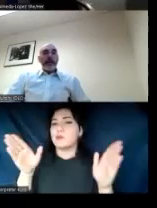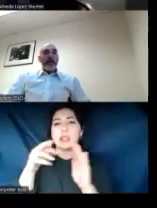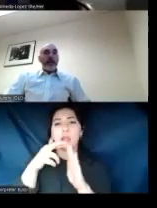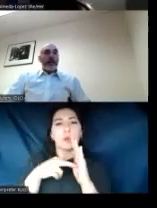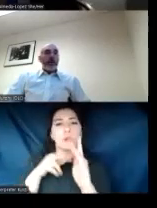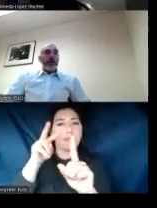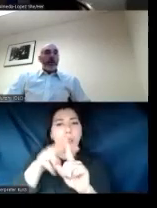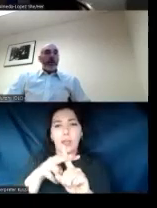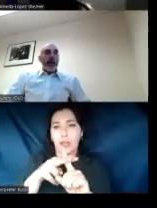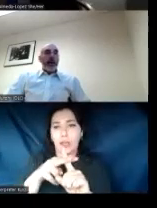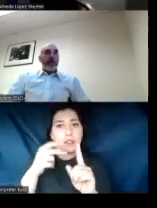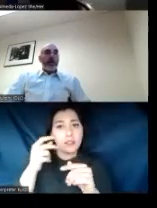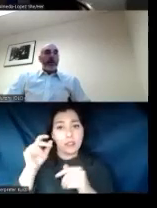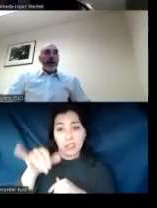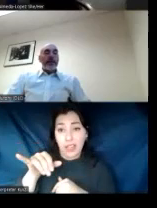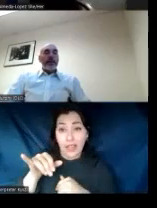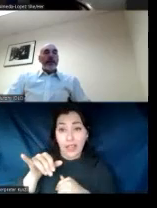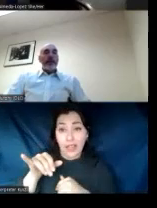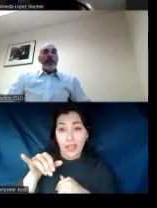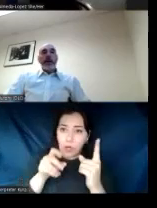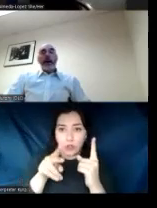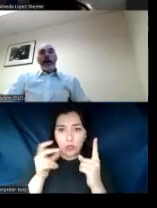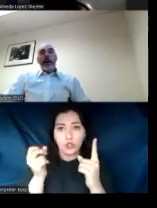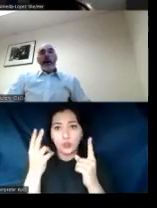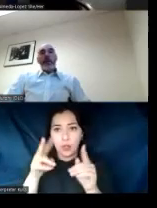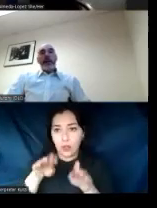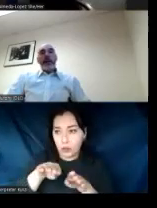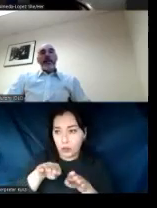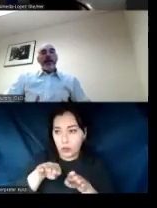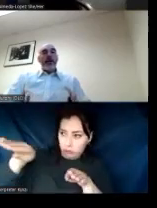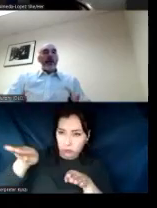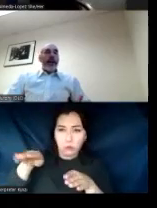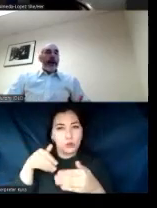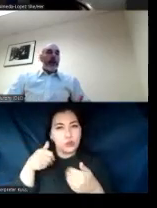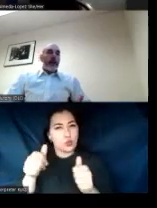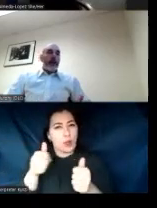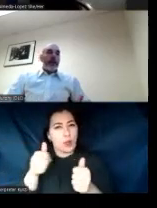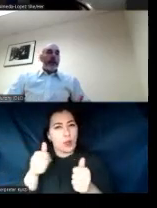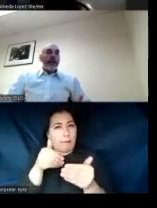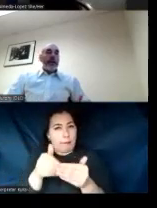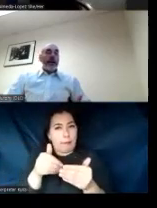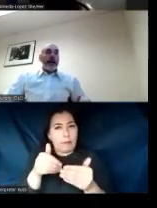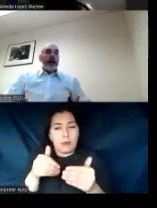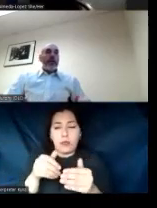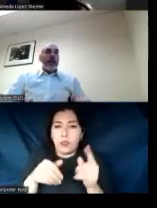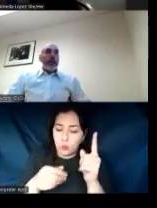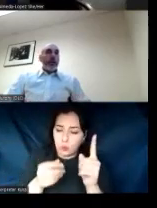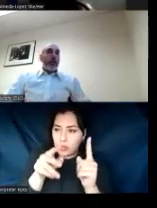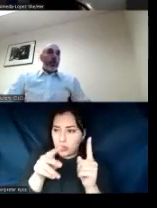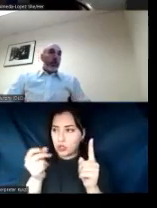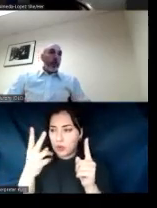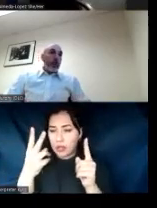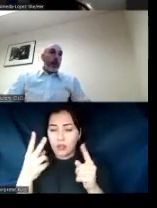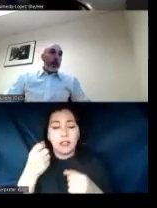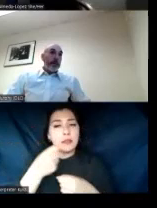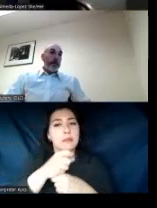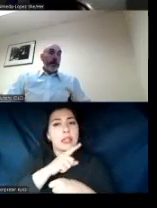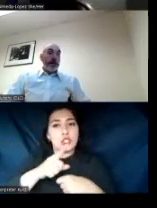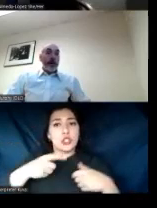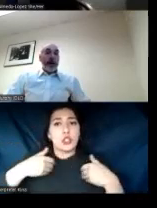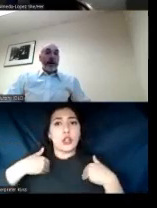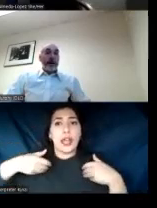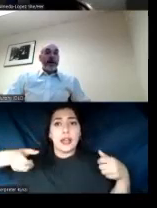that it's as close to 1 in 12 as possible, and that there are handrails or wheel